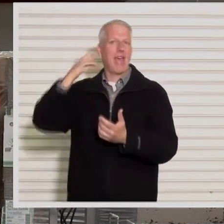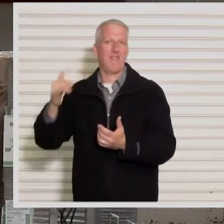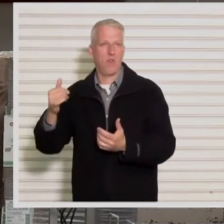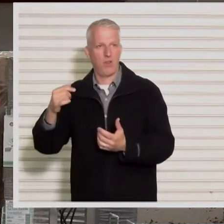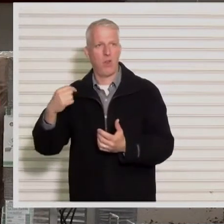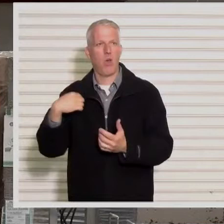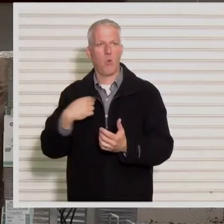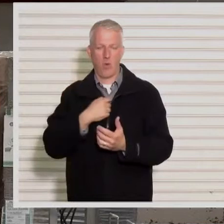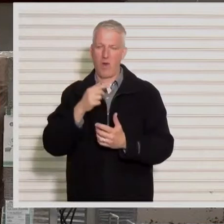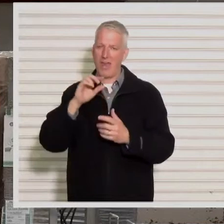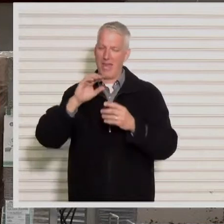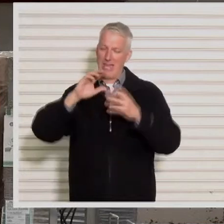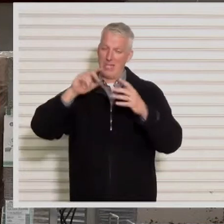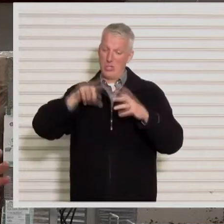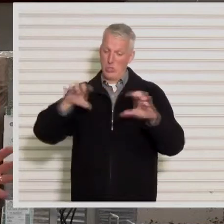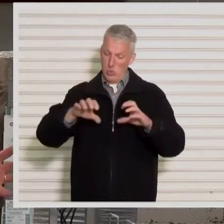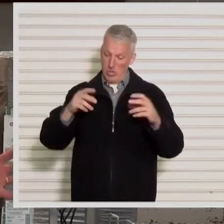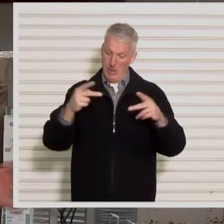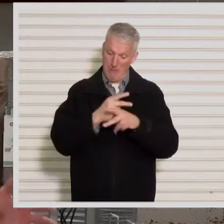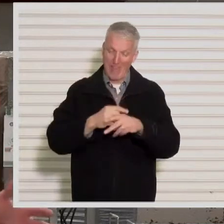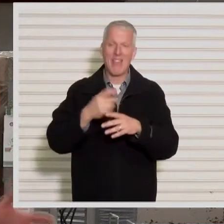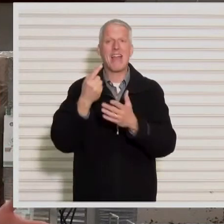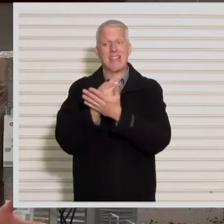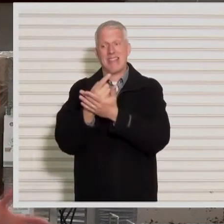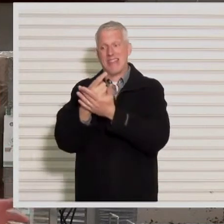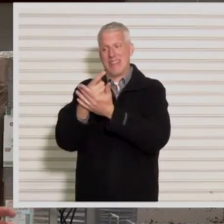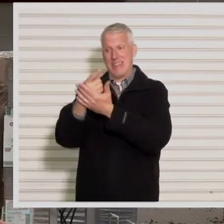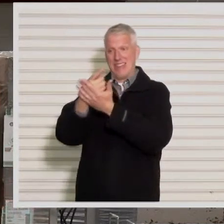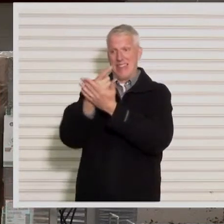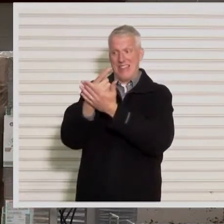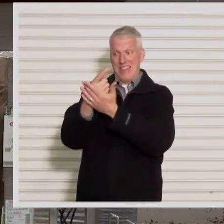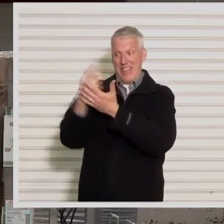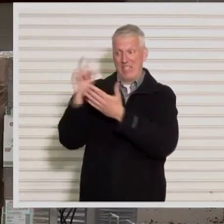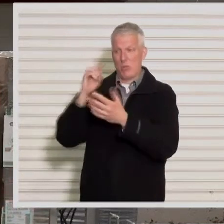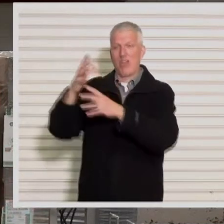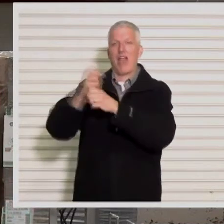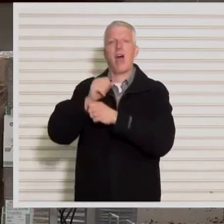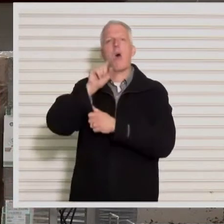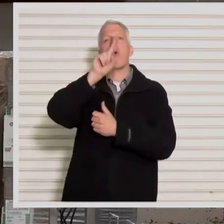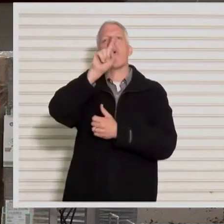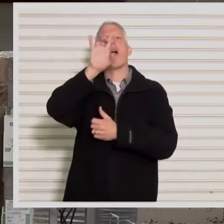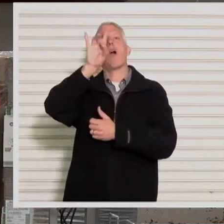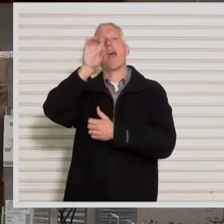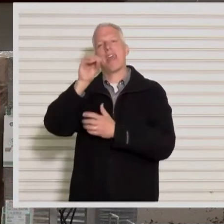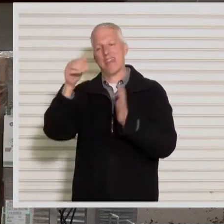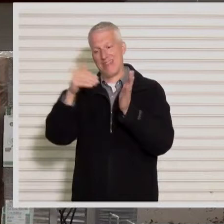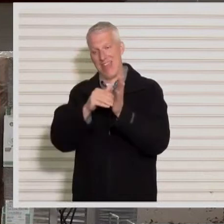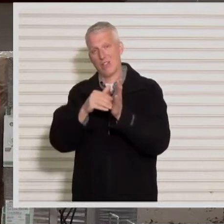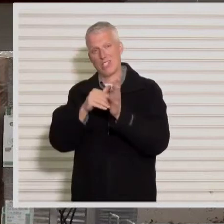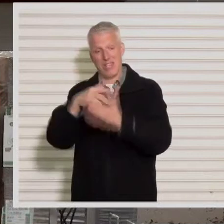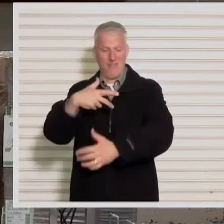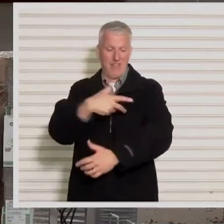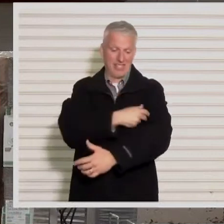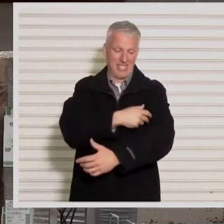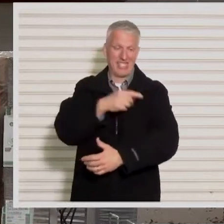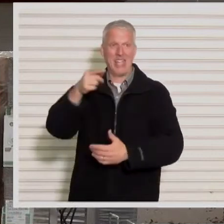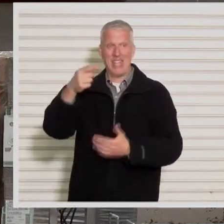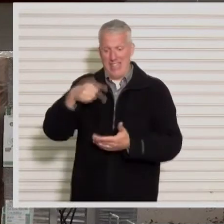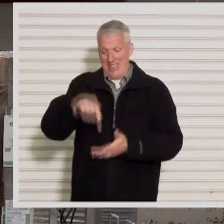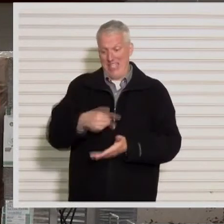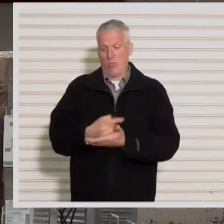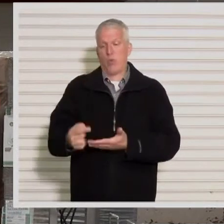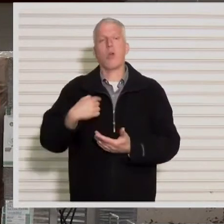in numerical terms. Last week we received 1,080,000 doses of vaccines. This week,